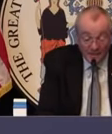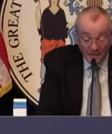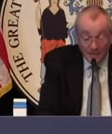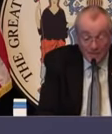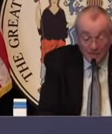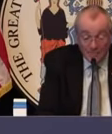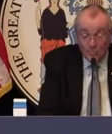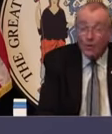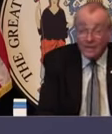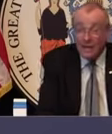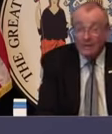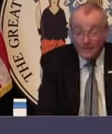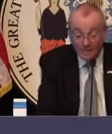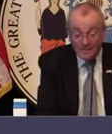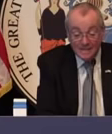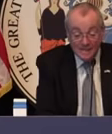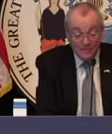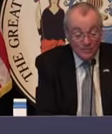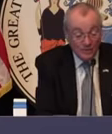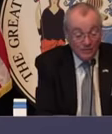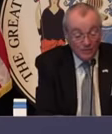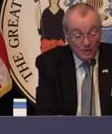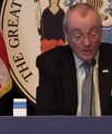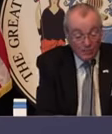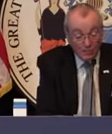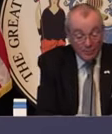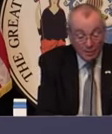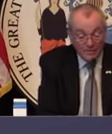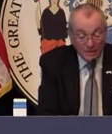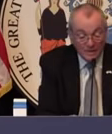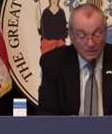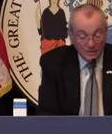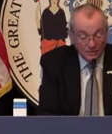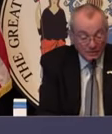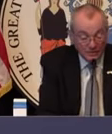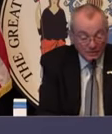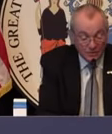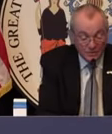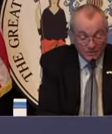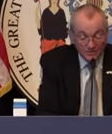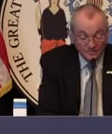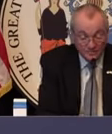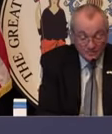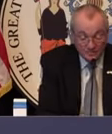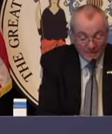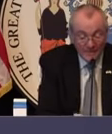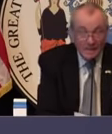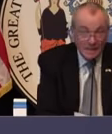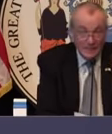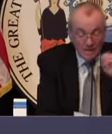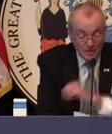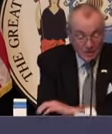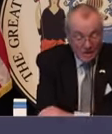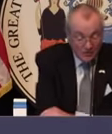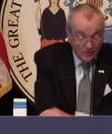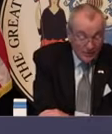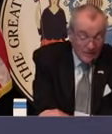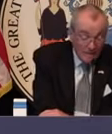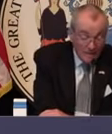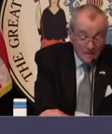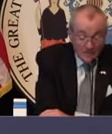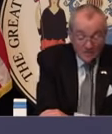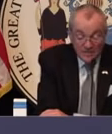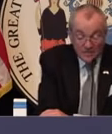some that had become burned out literally from use, or to help bring more volunteers into the fold. If you have a